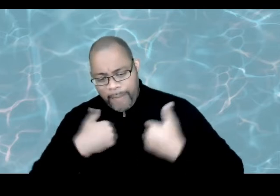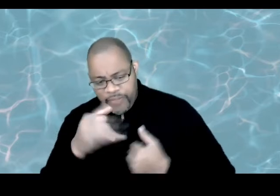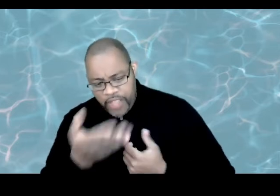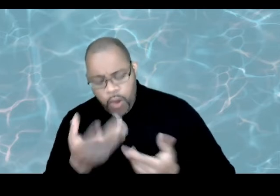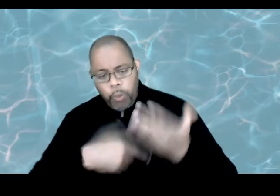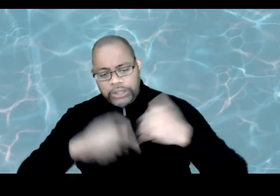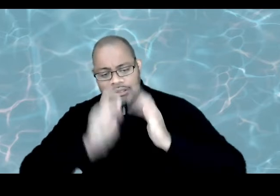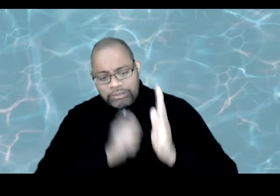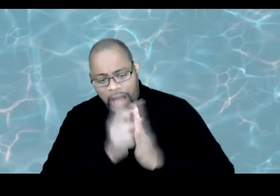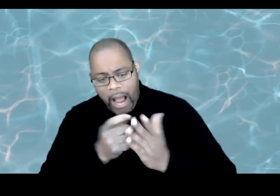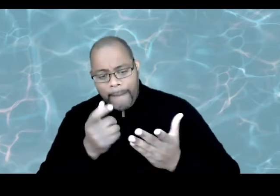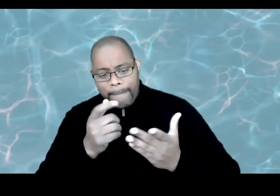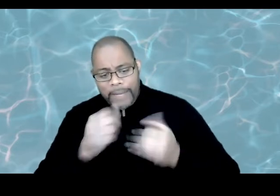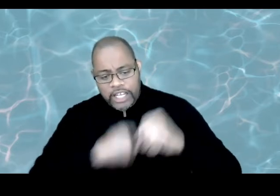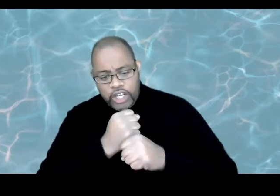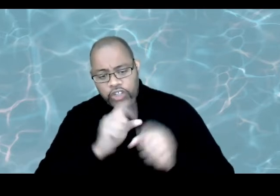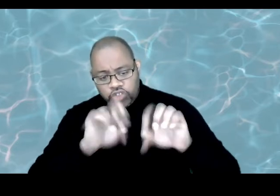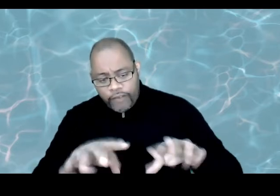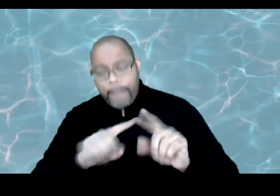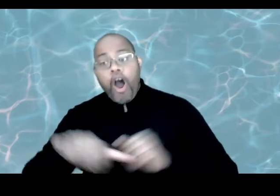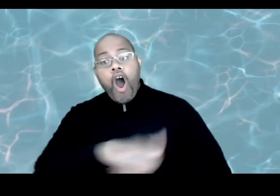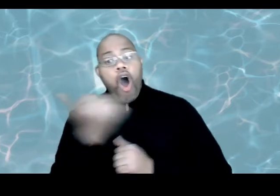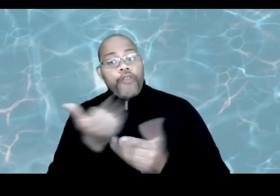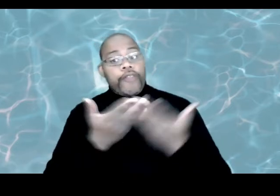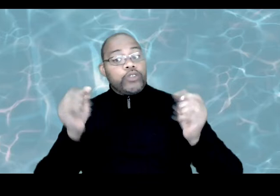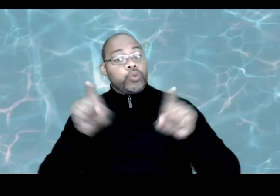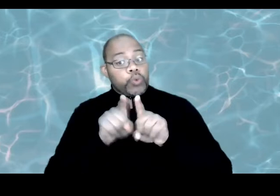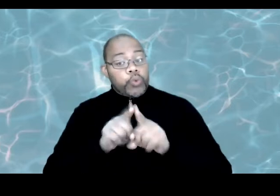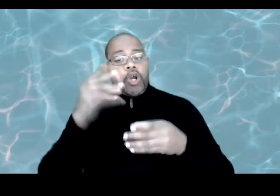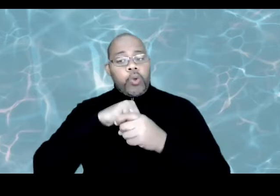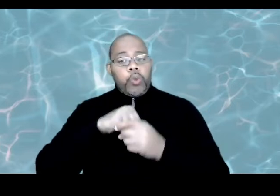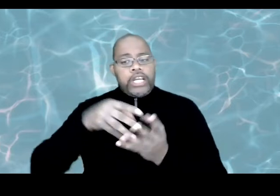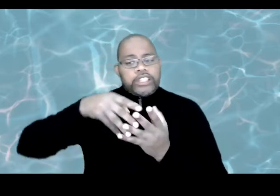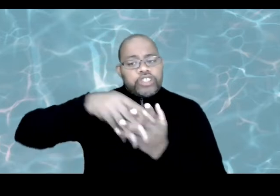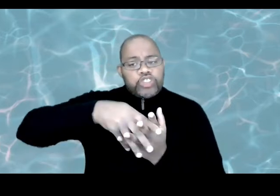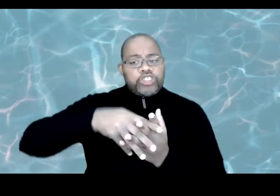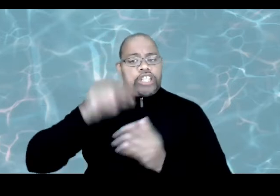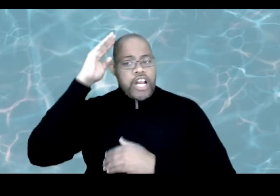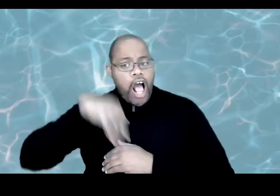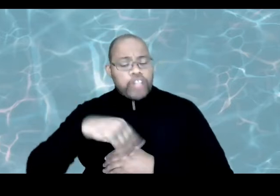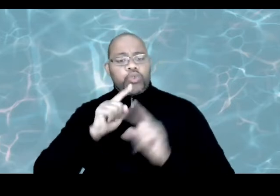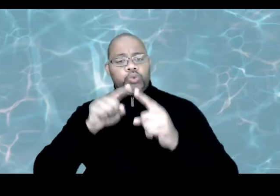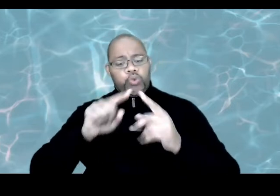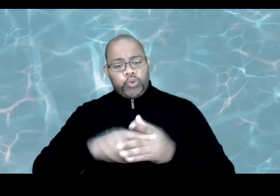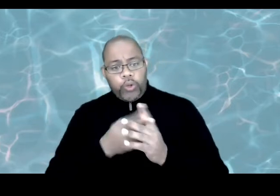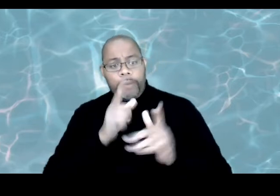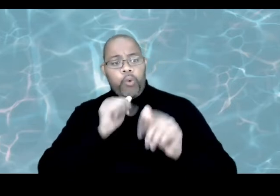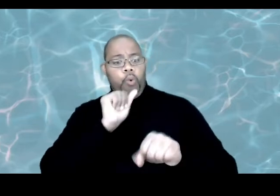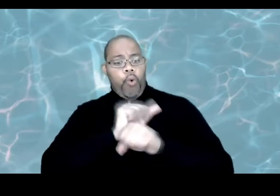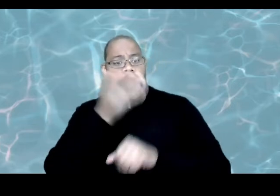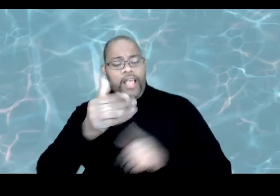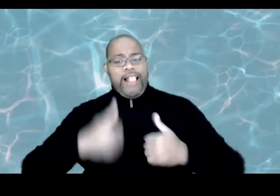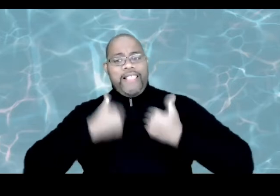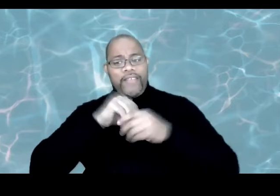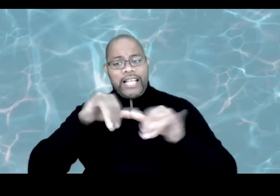many, and what time you did that survey. But there are other sources as well that include indigenous knowledge and going to the sources that have